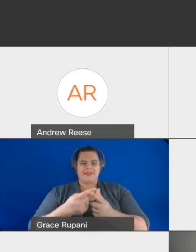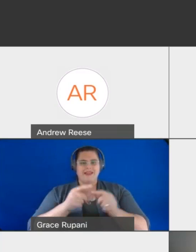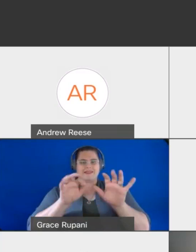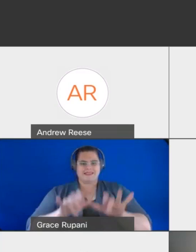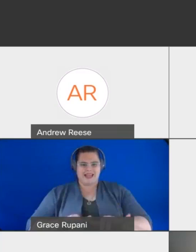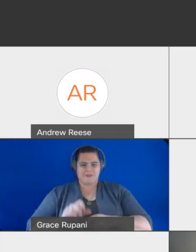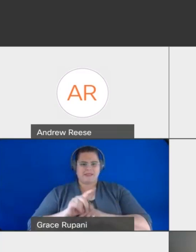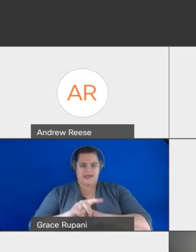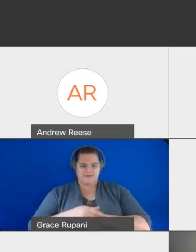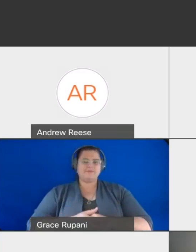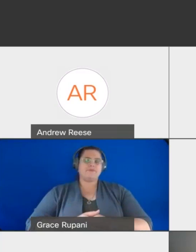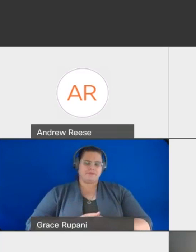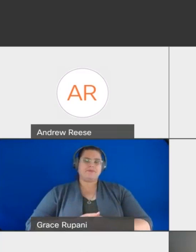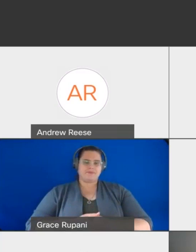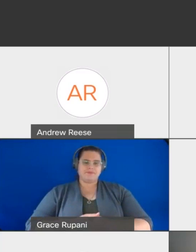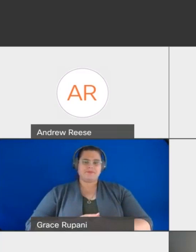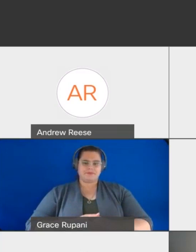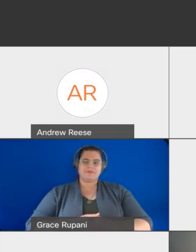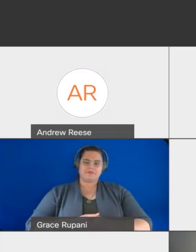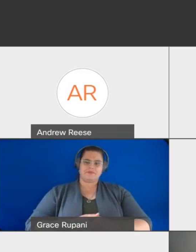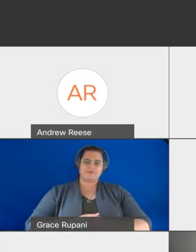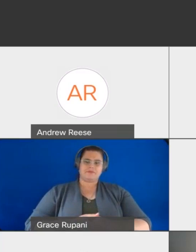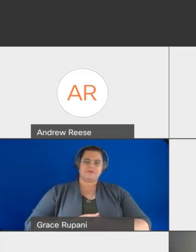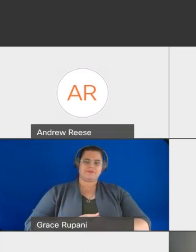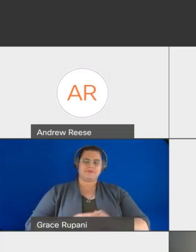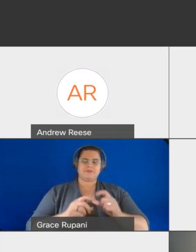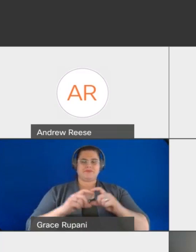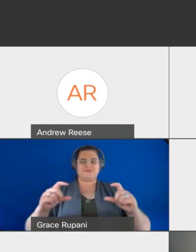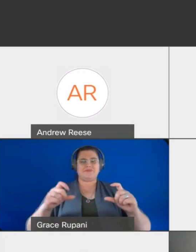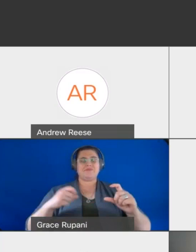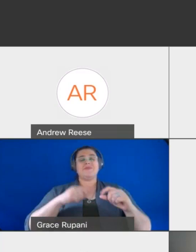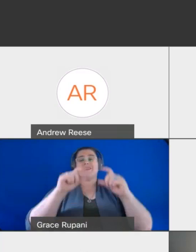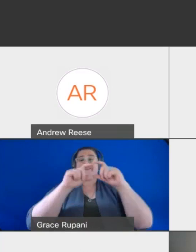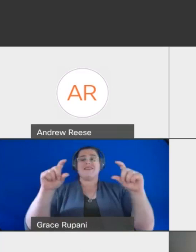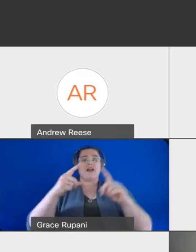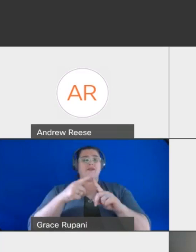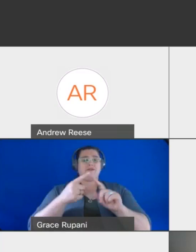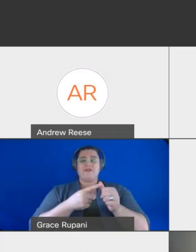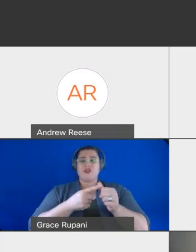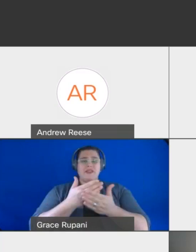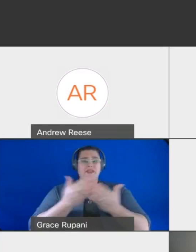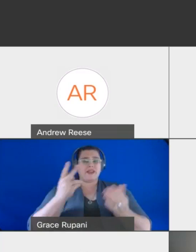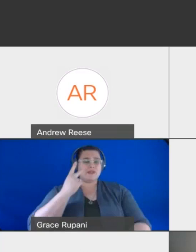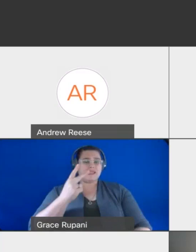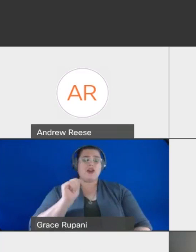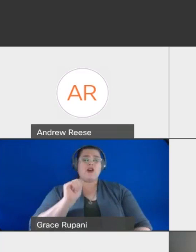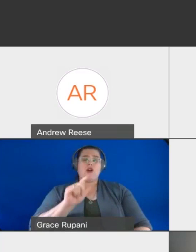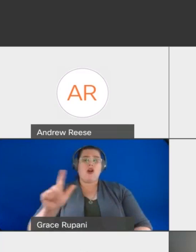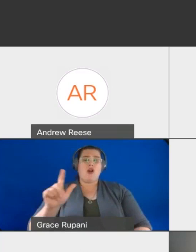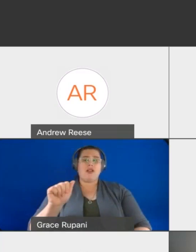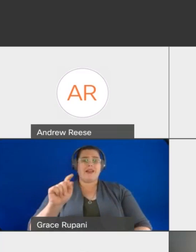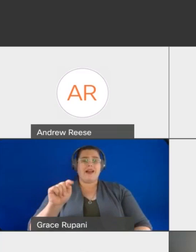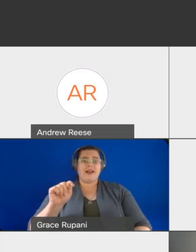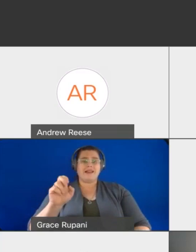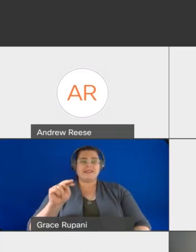in the drop down, one of the first things you come across is all attendees, and everyone but those of us who are not